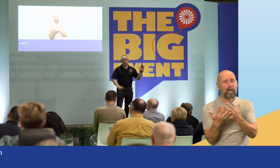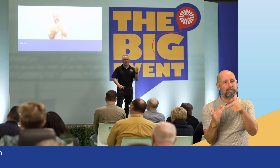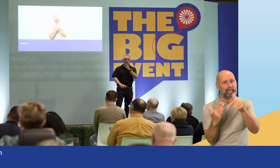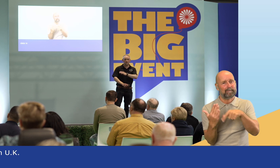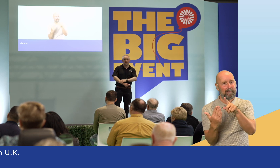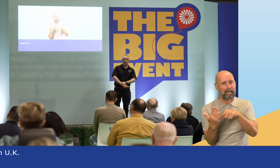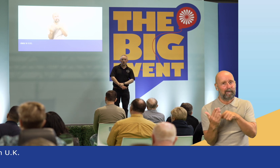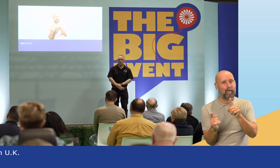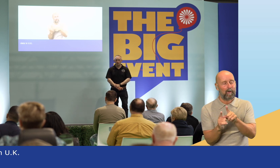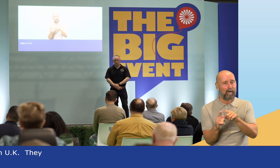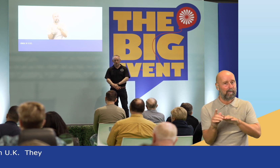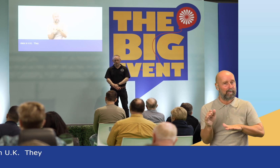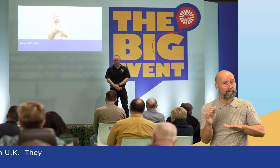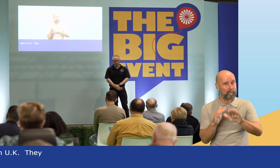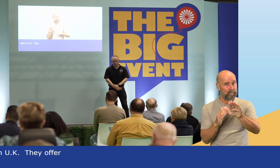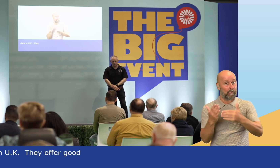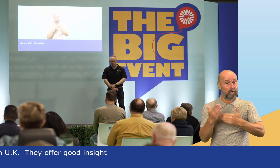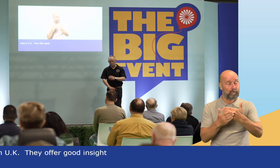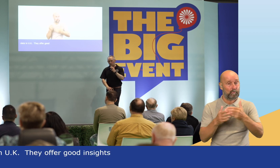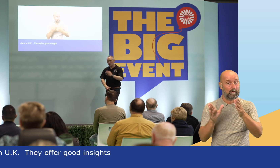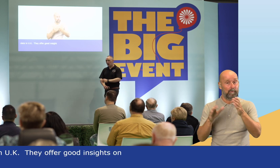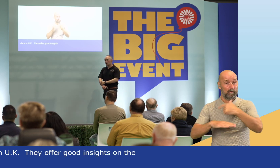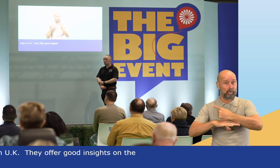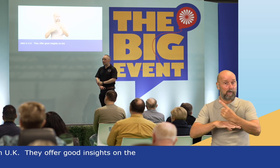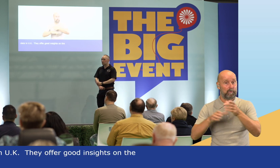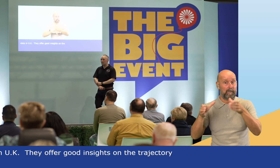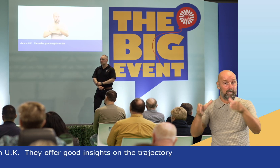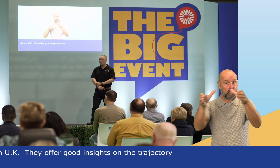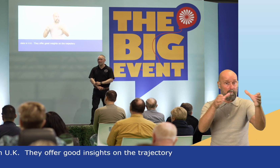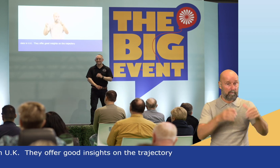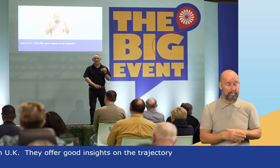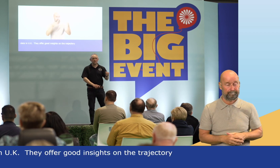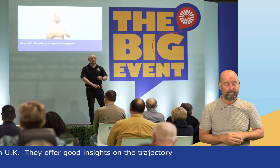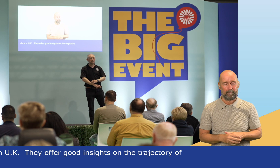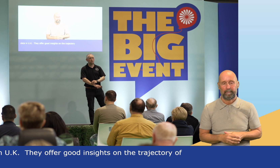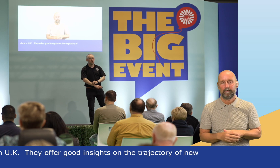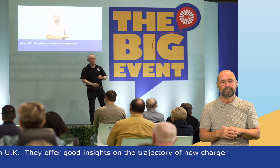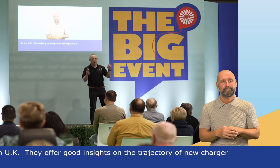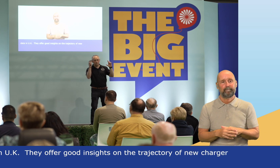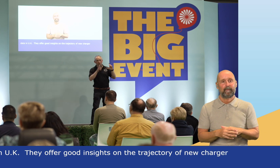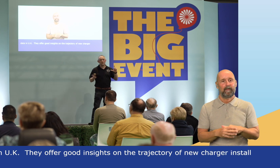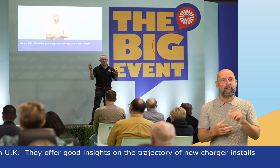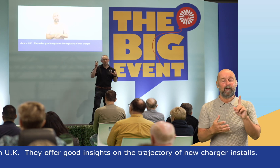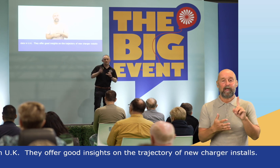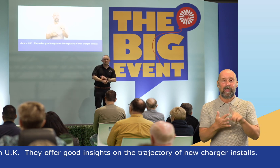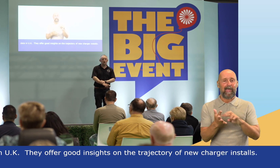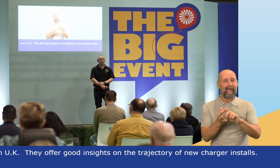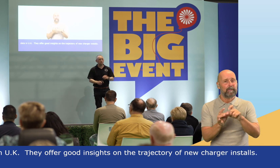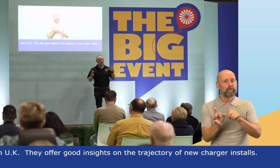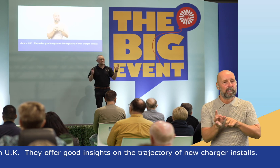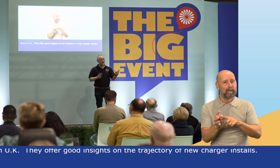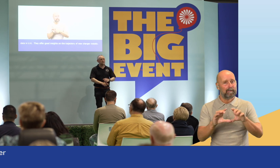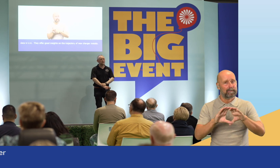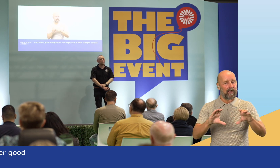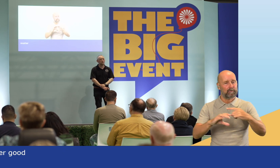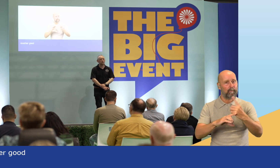particularly on the trajectory of new charger installs. Another really good reference point is Energy Dashboard. So that model I showed you at the start of